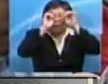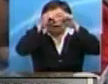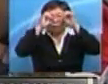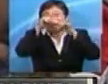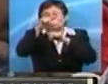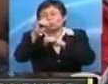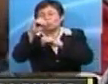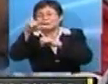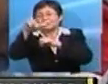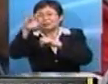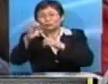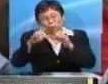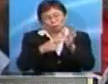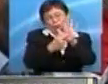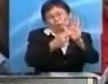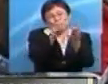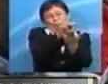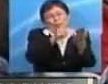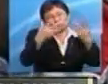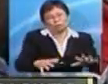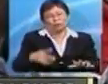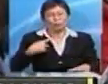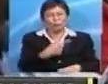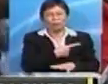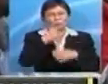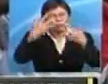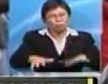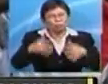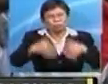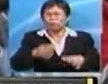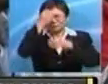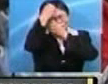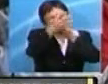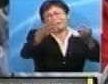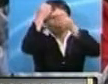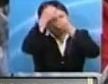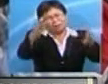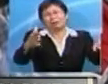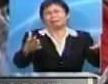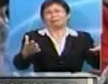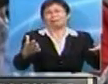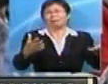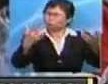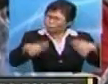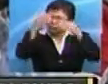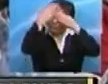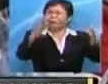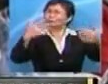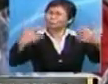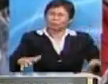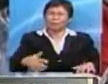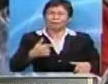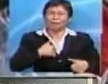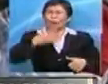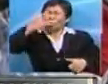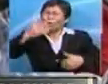Twitter. So the route of the airplane is not only known, it's already been revealed, but not to the press. My first question is, can you